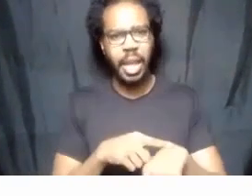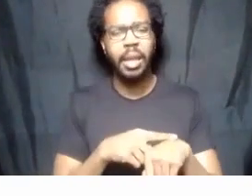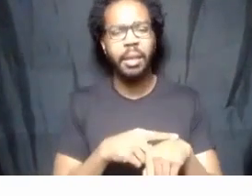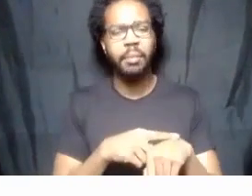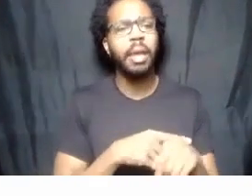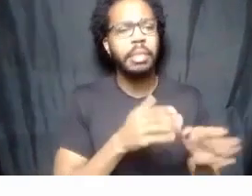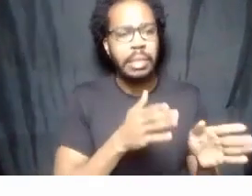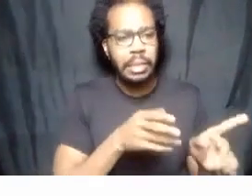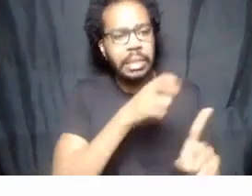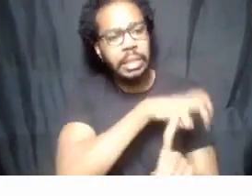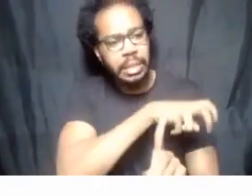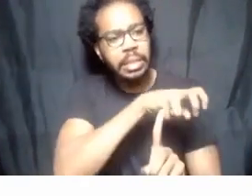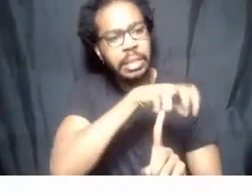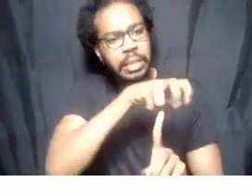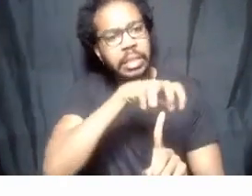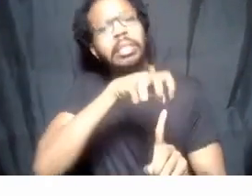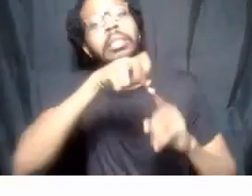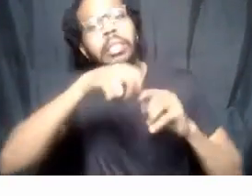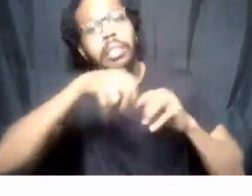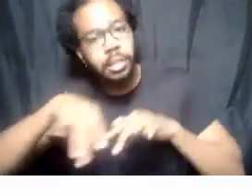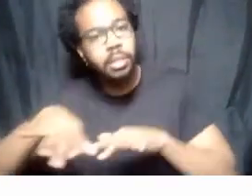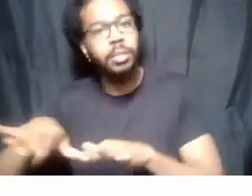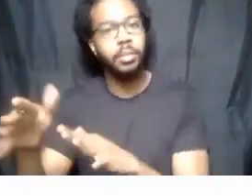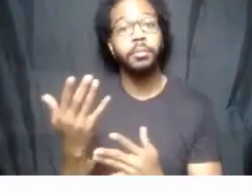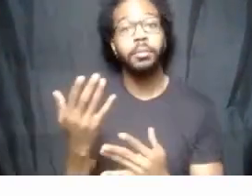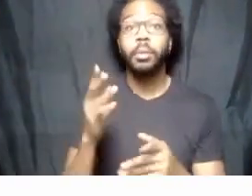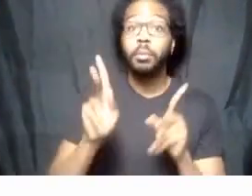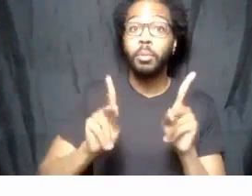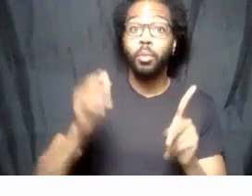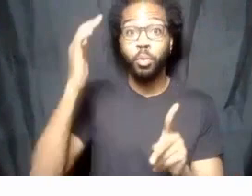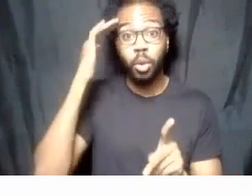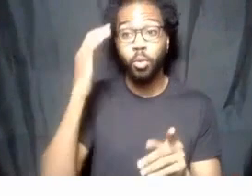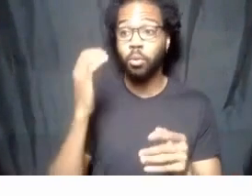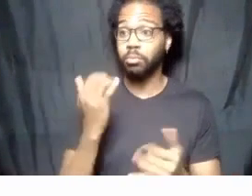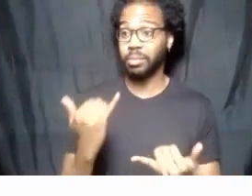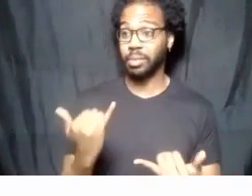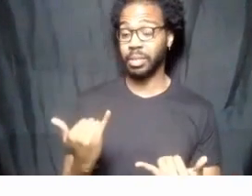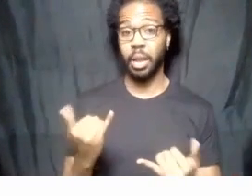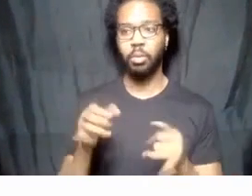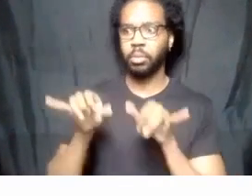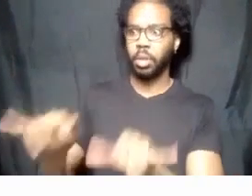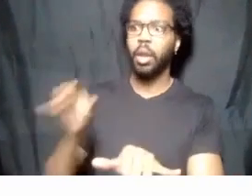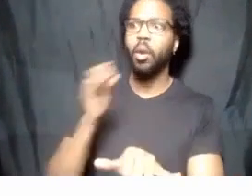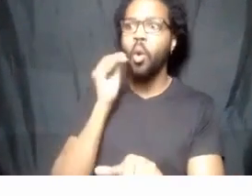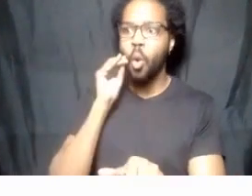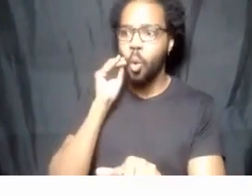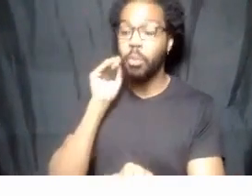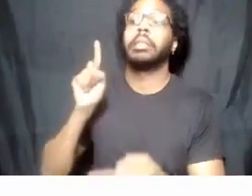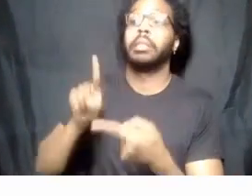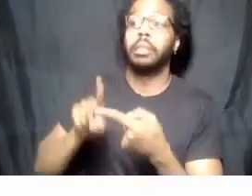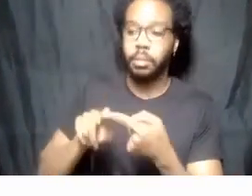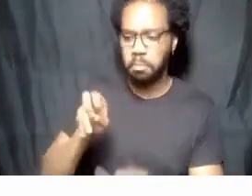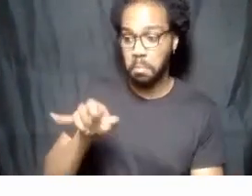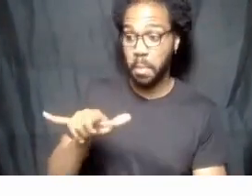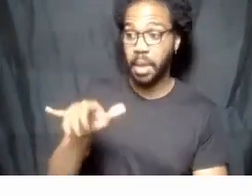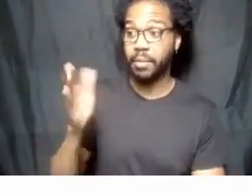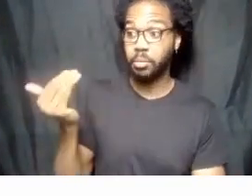while people are aware that our current stay-at-home order is in effect through May 15th, those orders